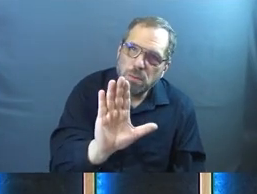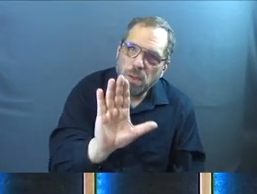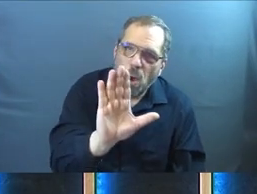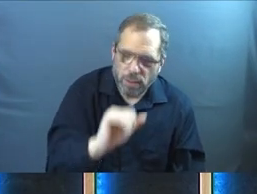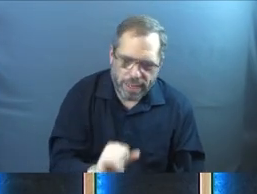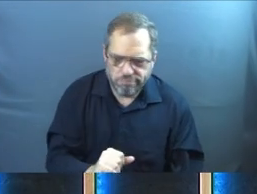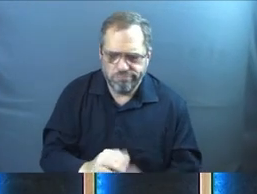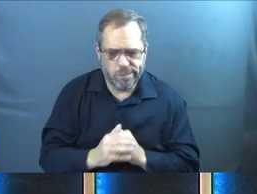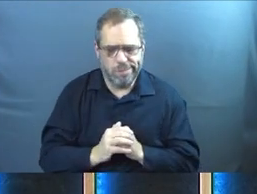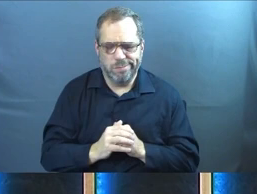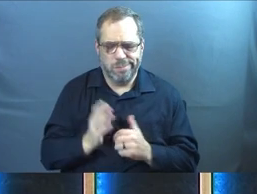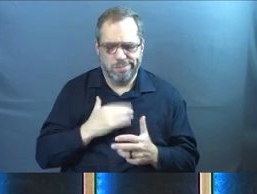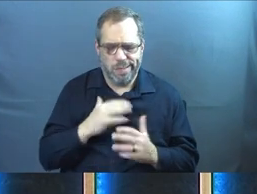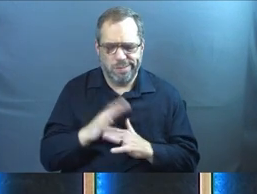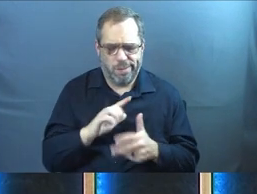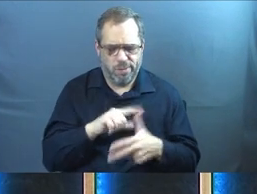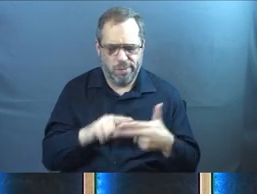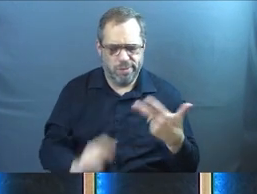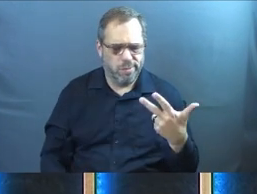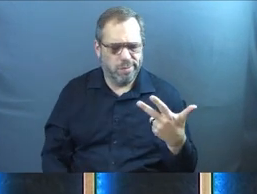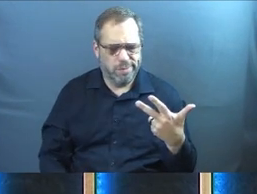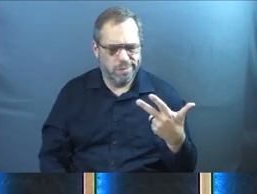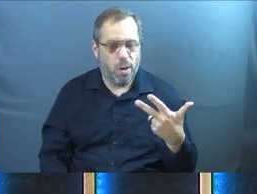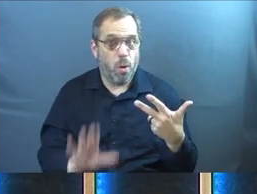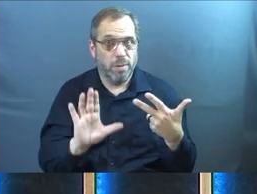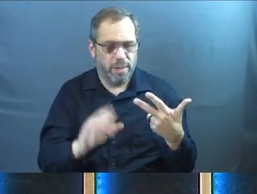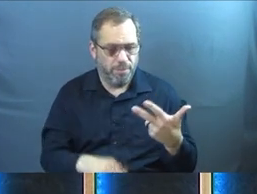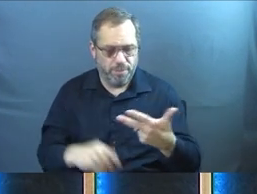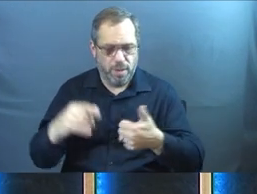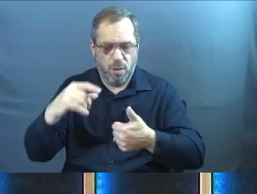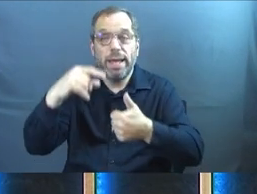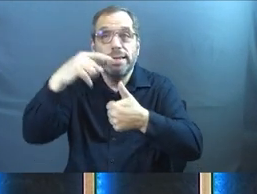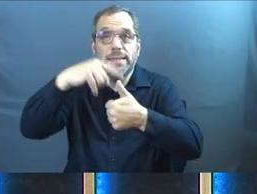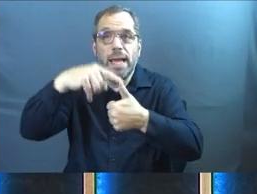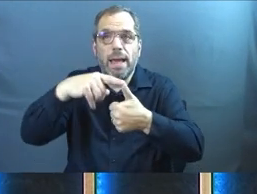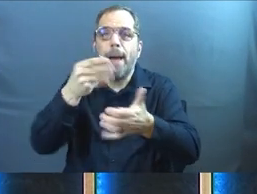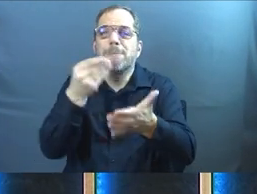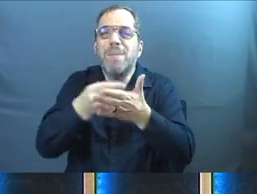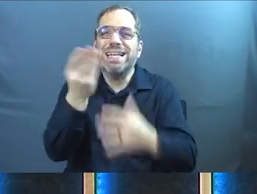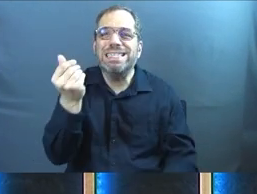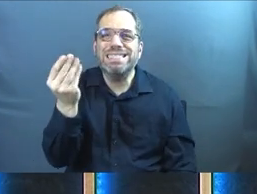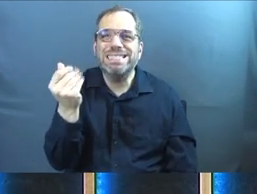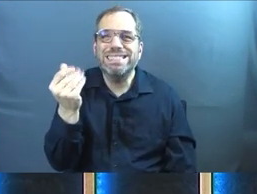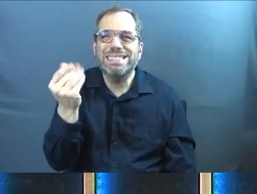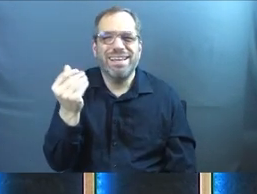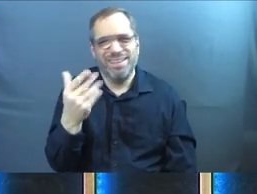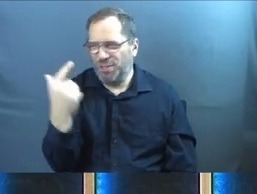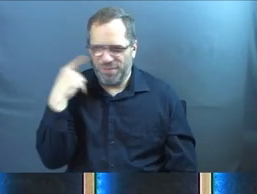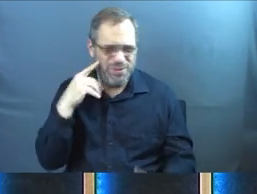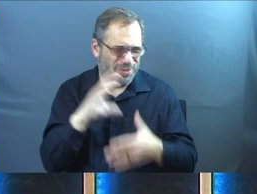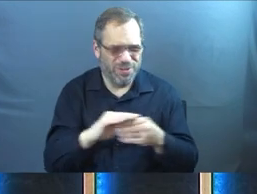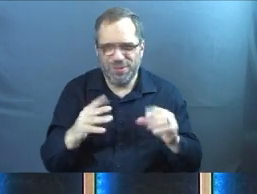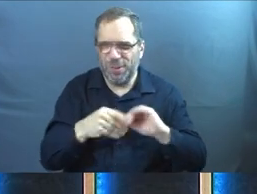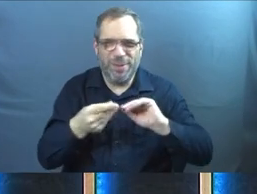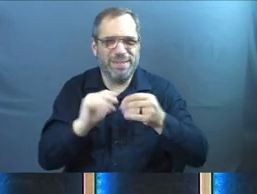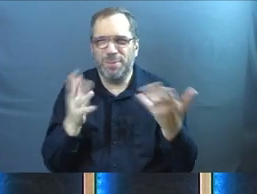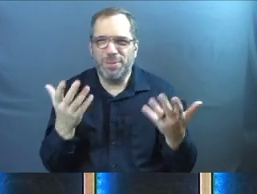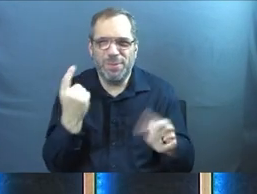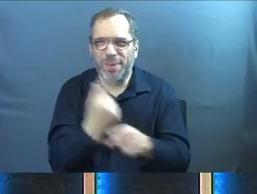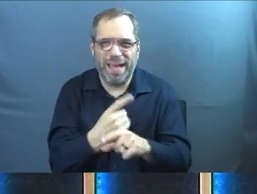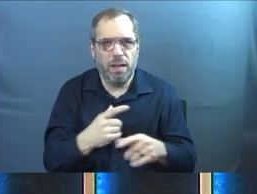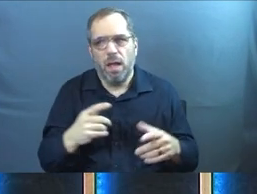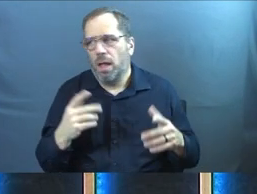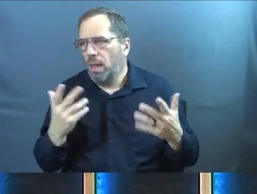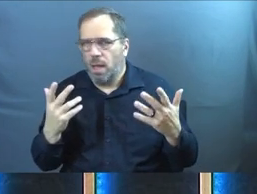So ask yourself that as we go through this. Number one, money issues. We've all heard the statistics, right?